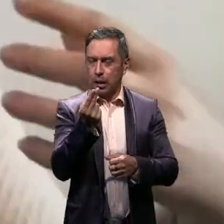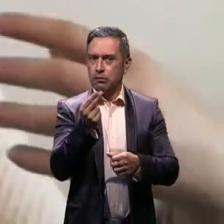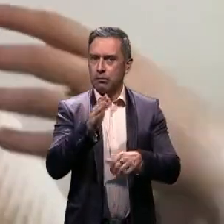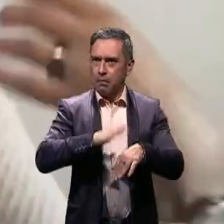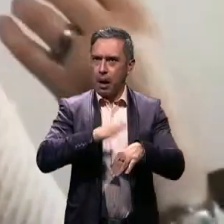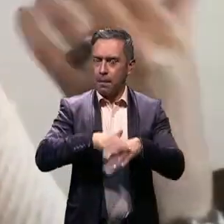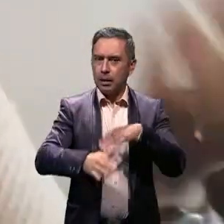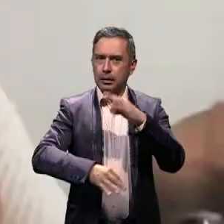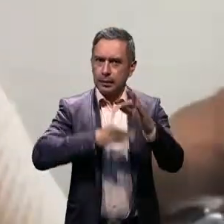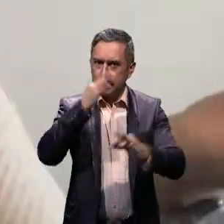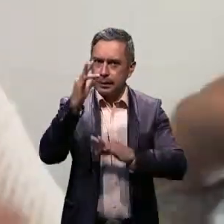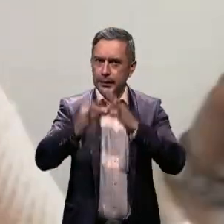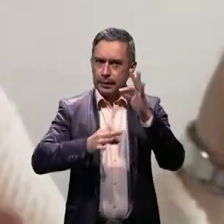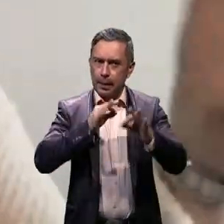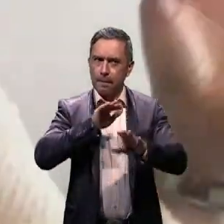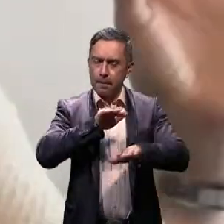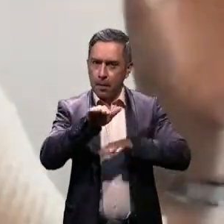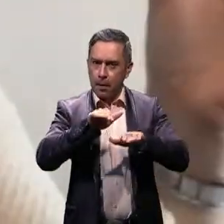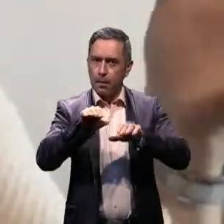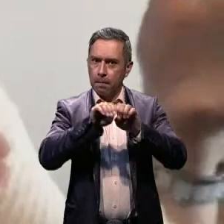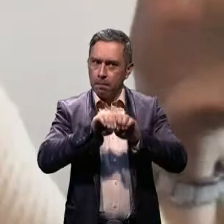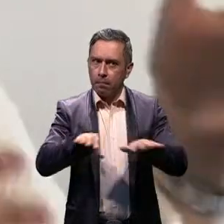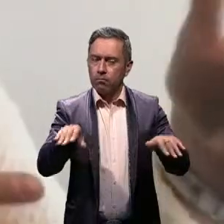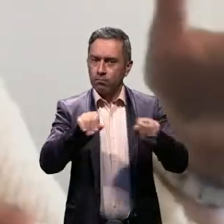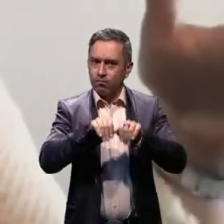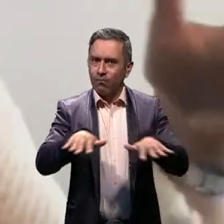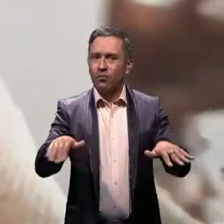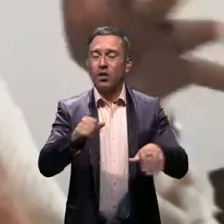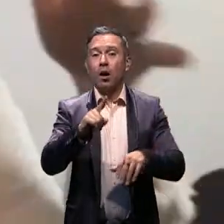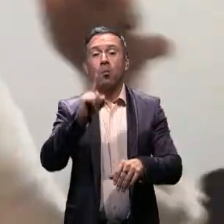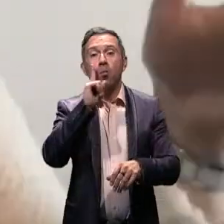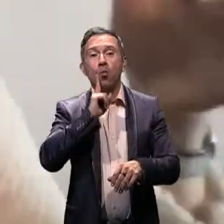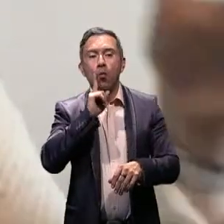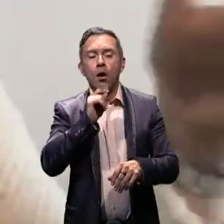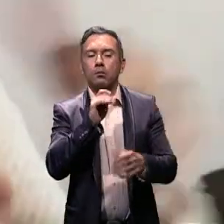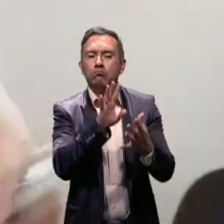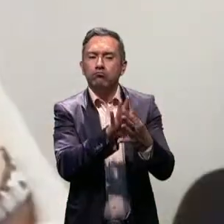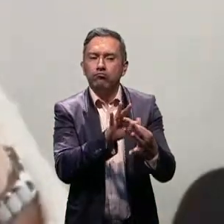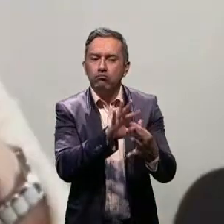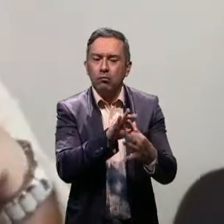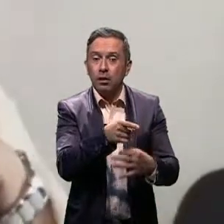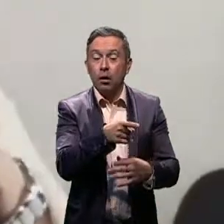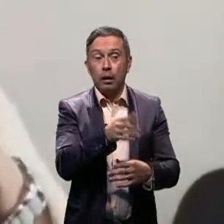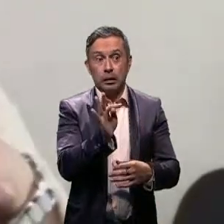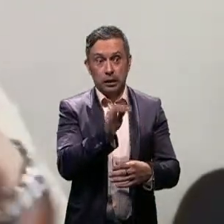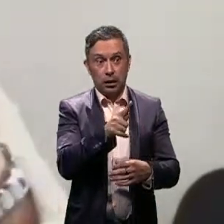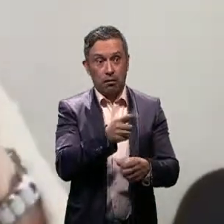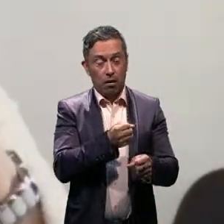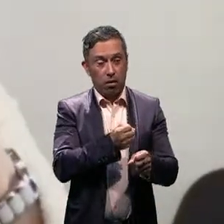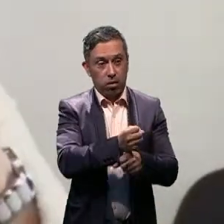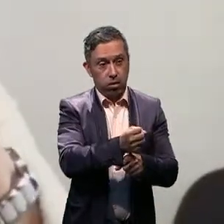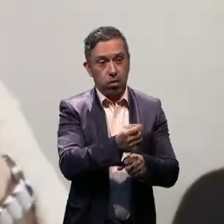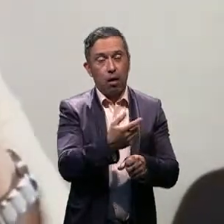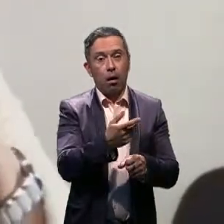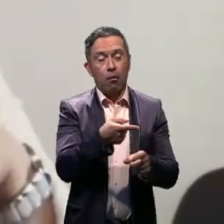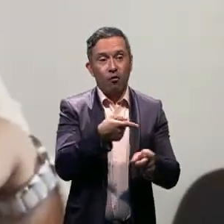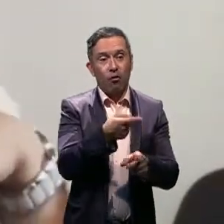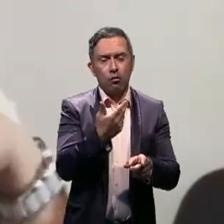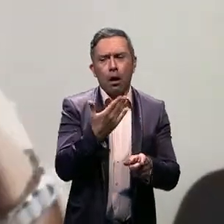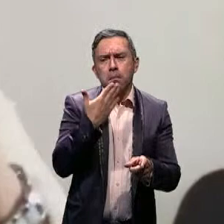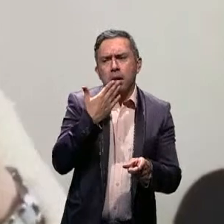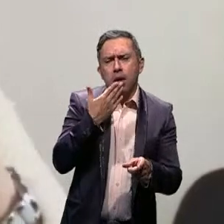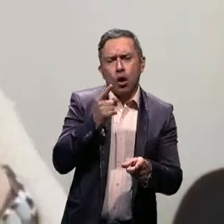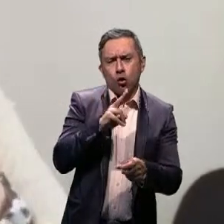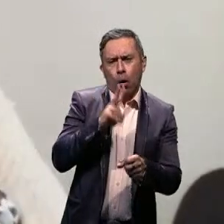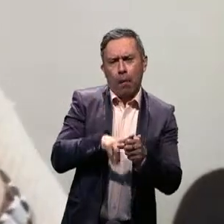for women organizations, in order to create awareness and help women to be alert and to identify when this